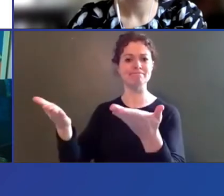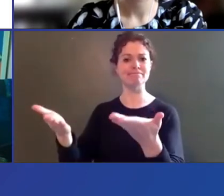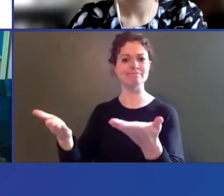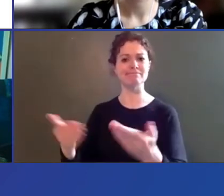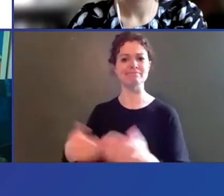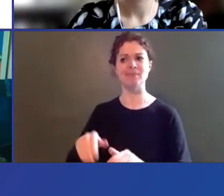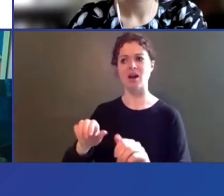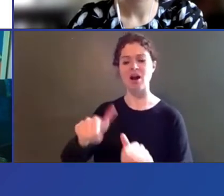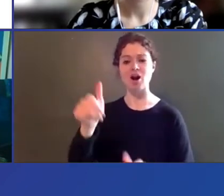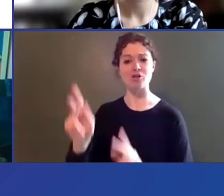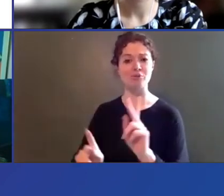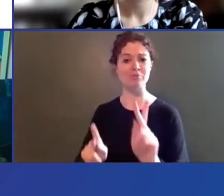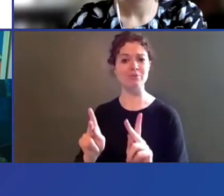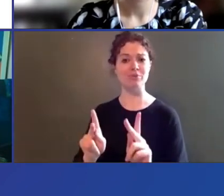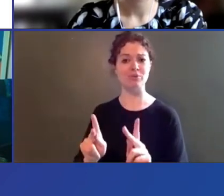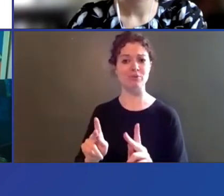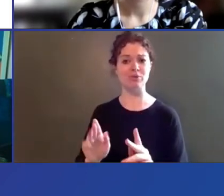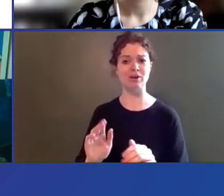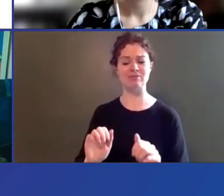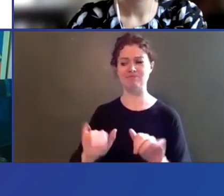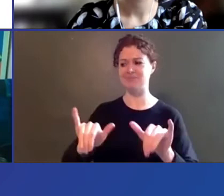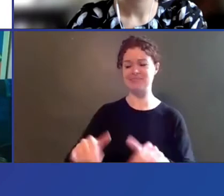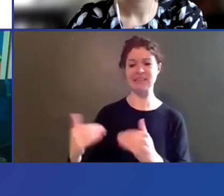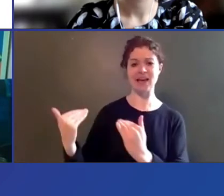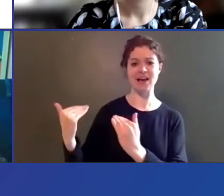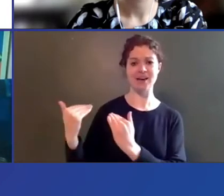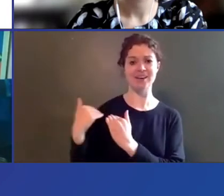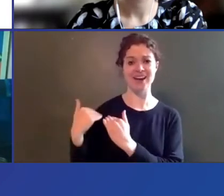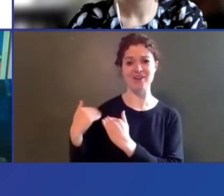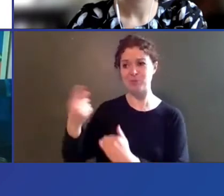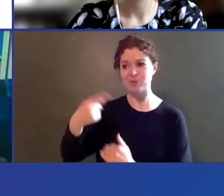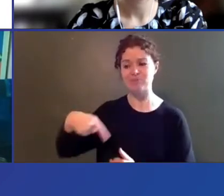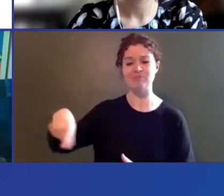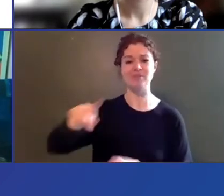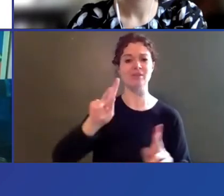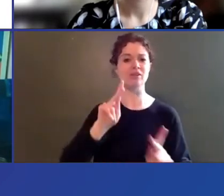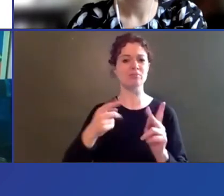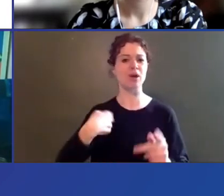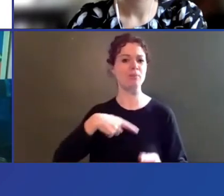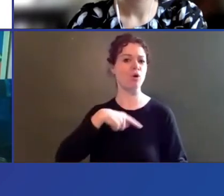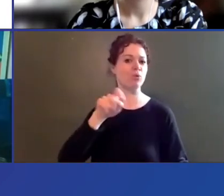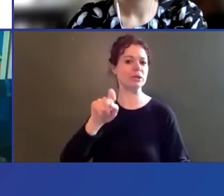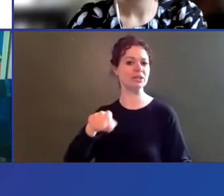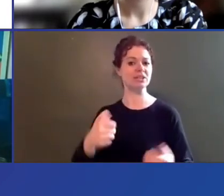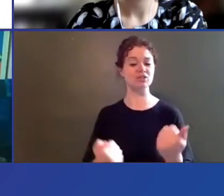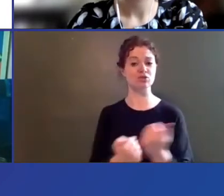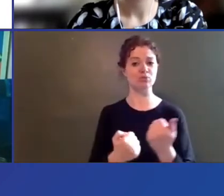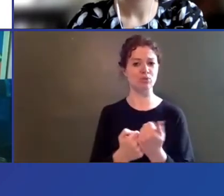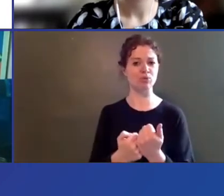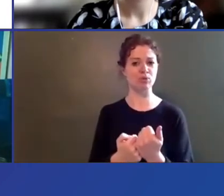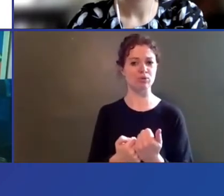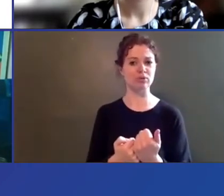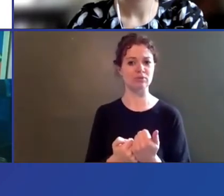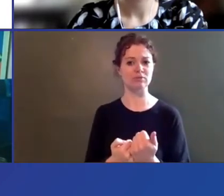our constituencies and to let people know that we're a resource?